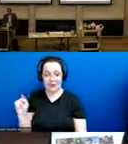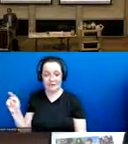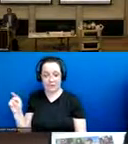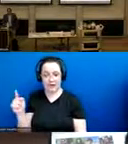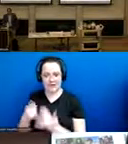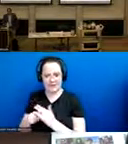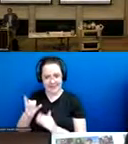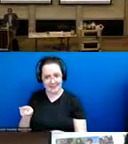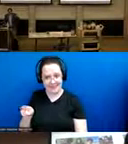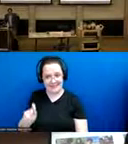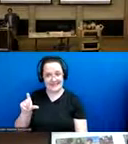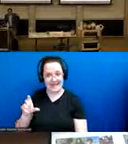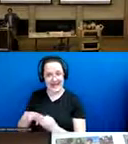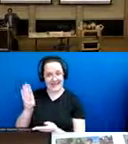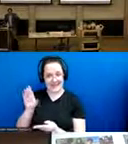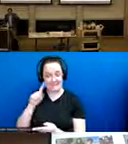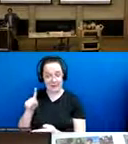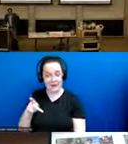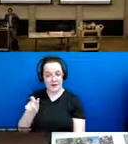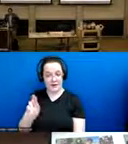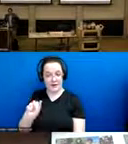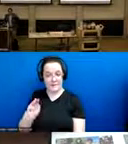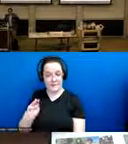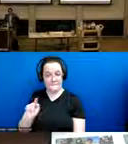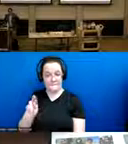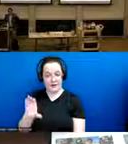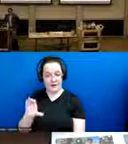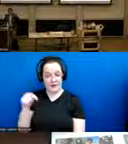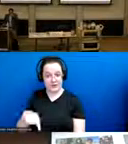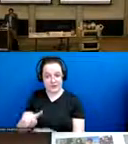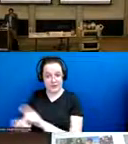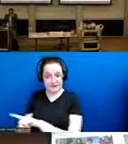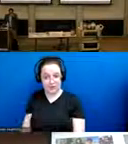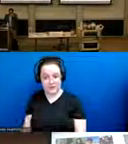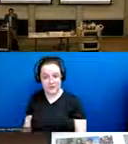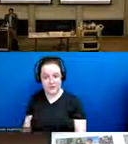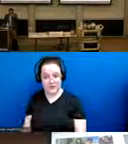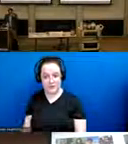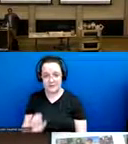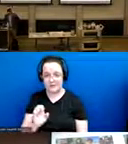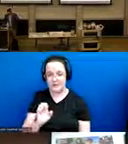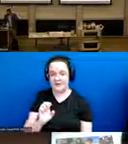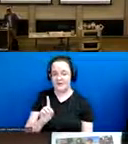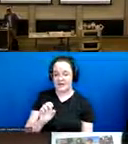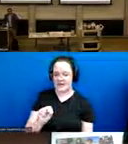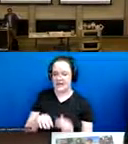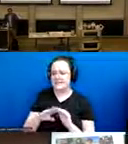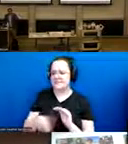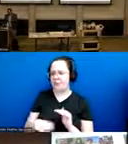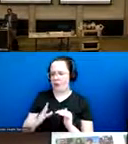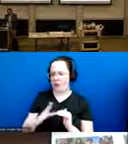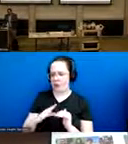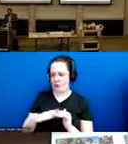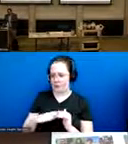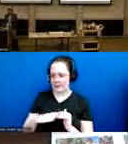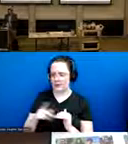right, for parametric down conversion. You're definitely way below the threshold. Yeah. So you are really pumping this in the